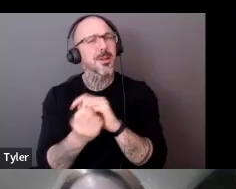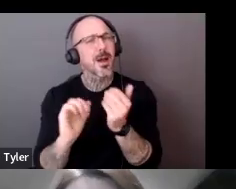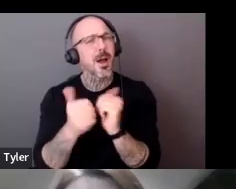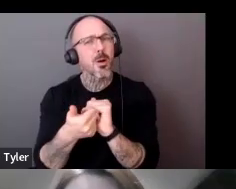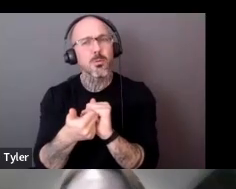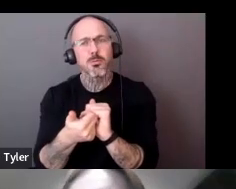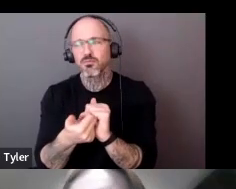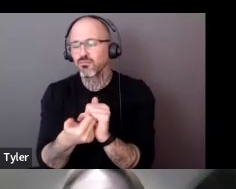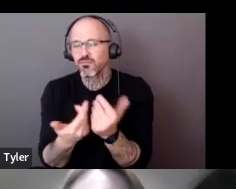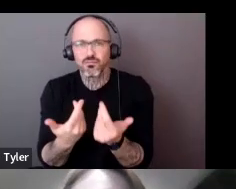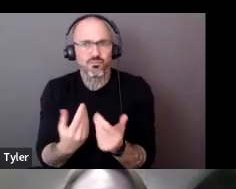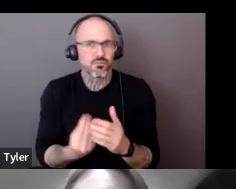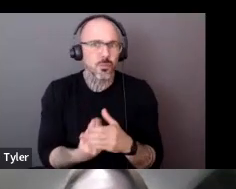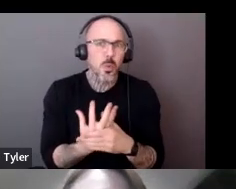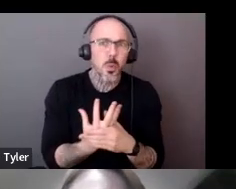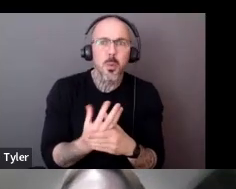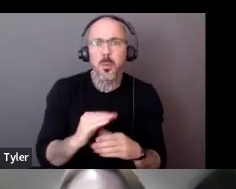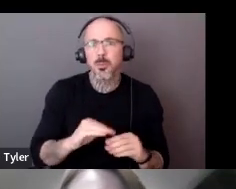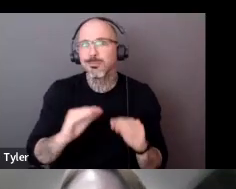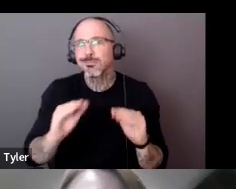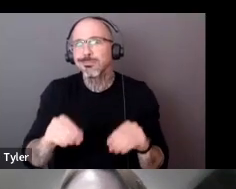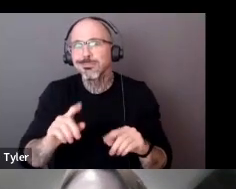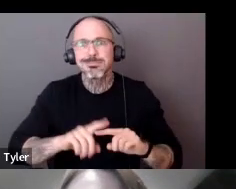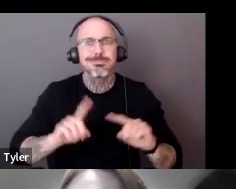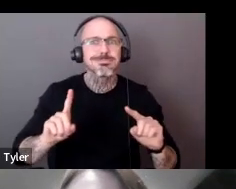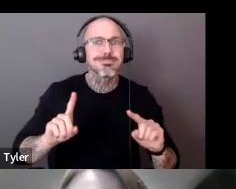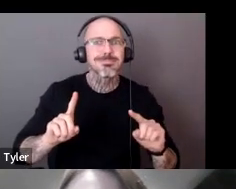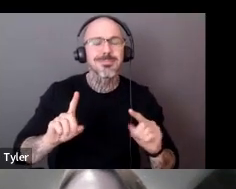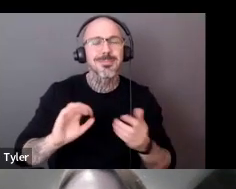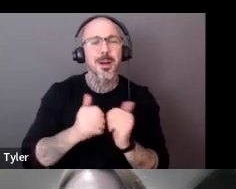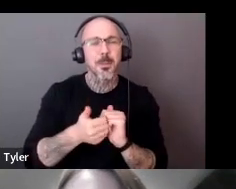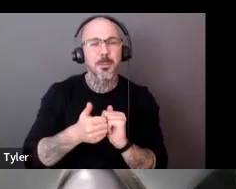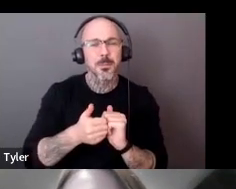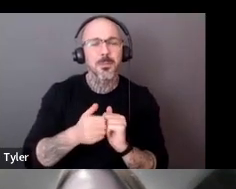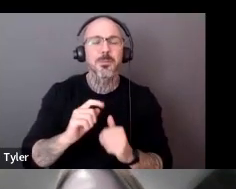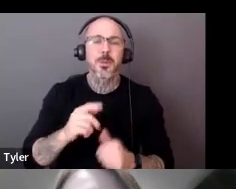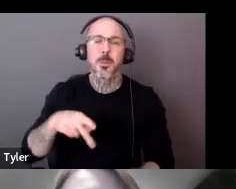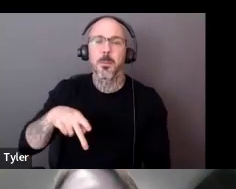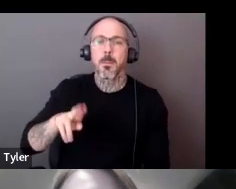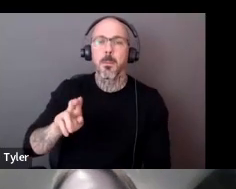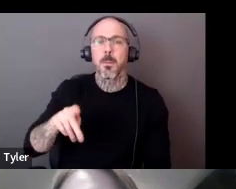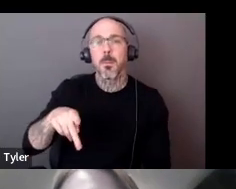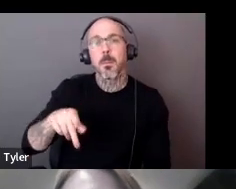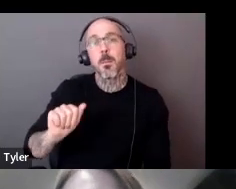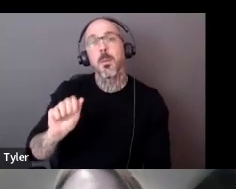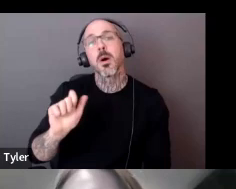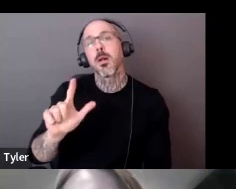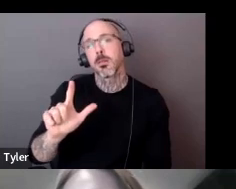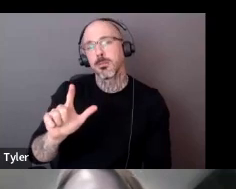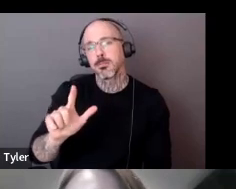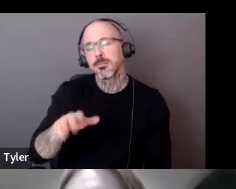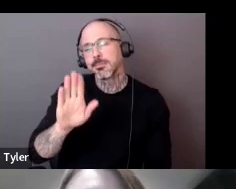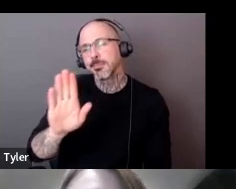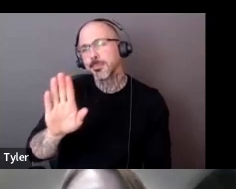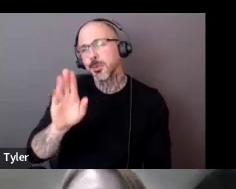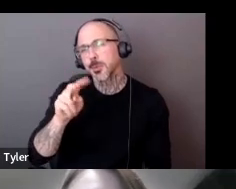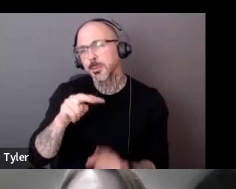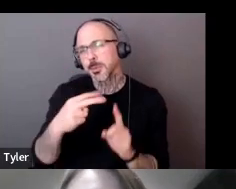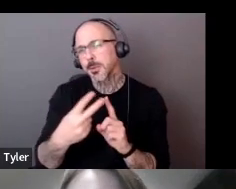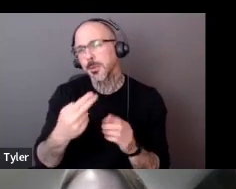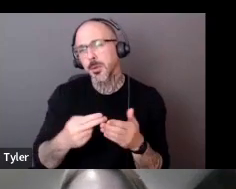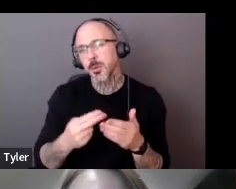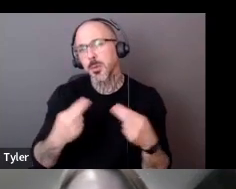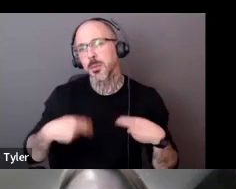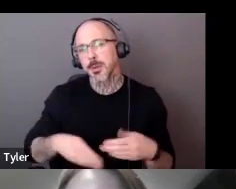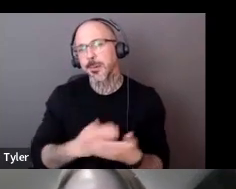for Paul. Paul, based on your own lived experience, how have your views about human rights for people with